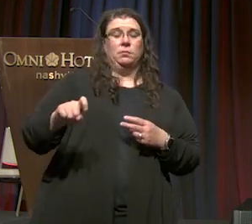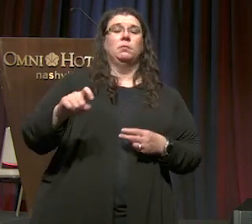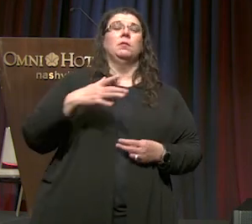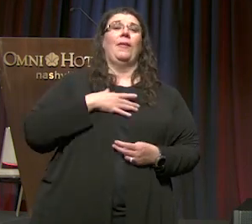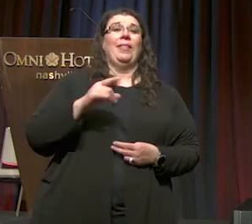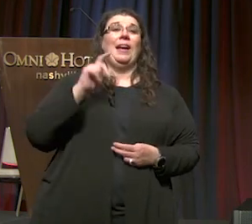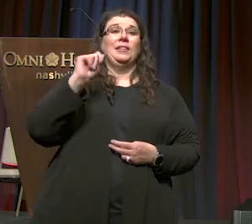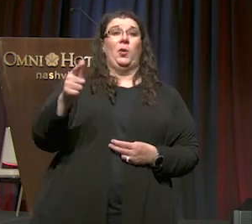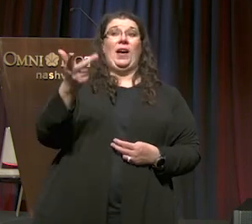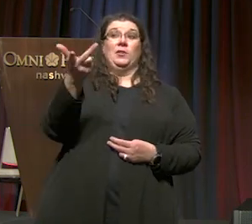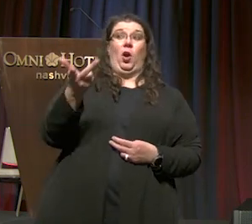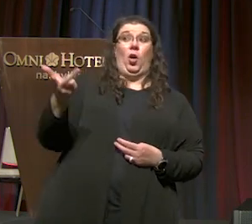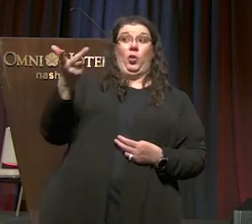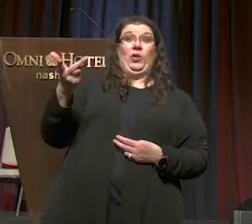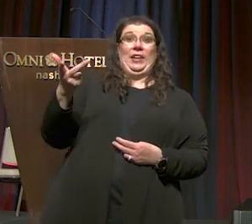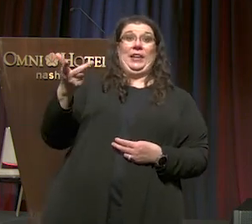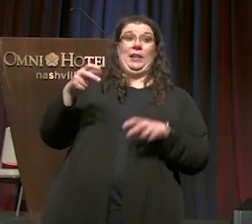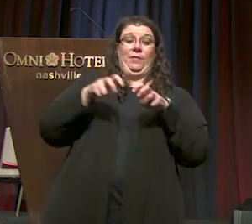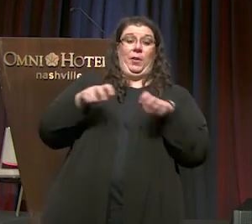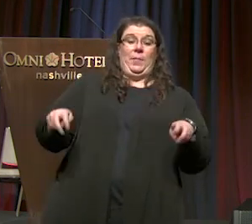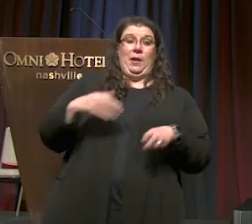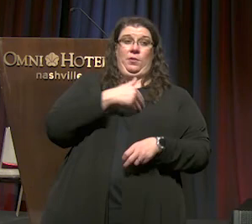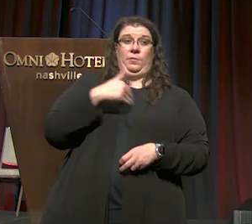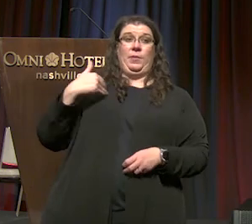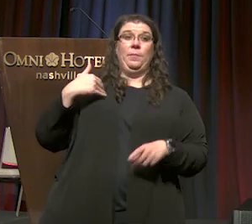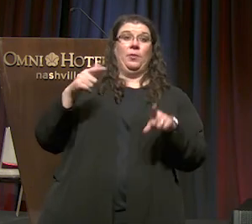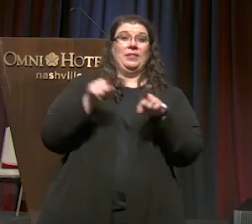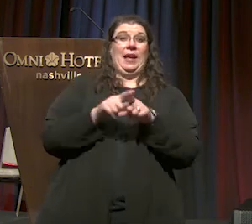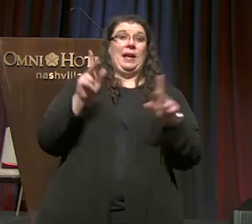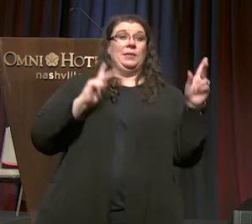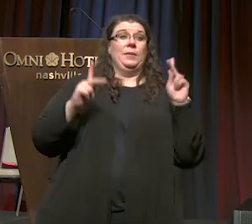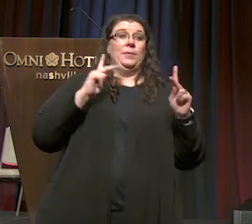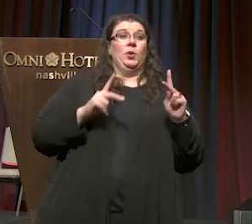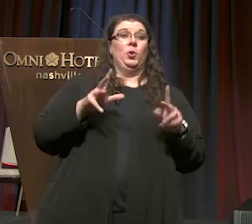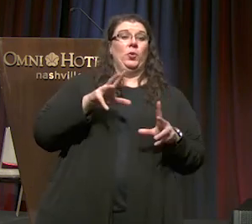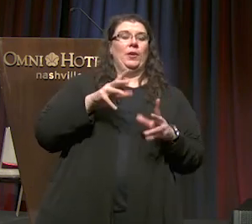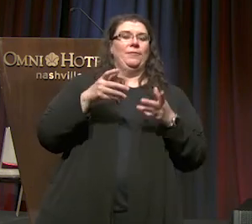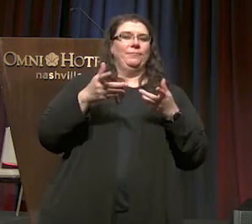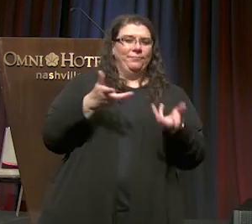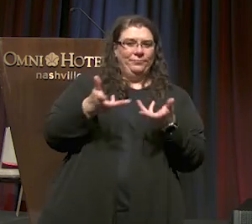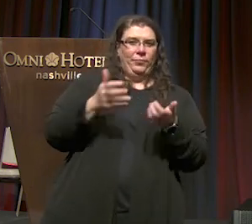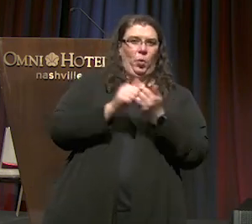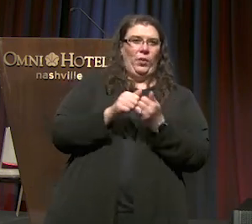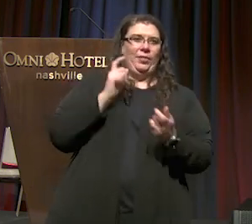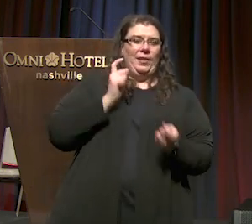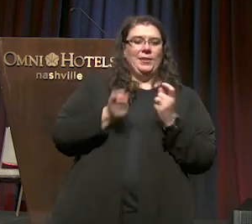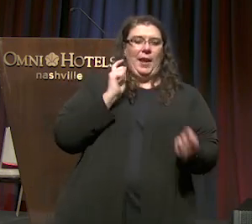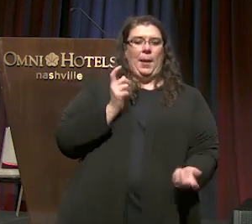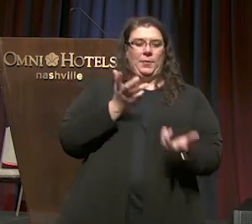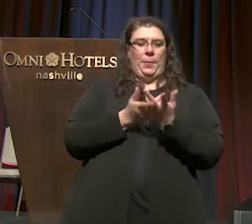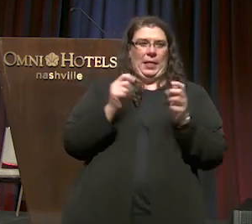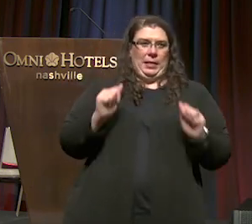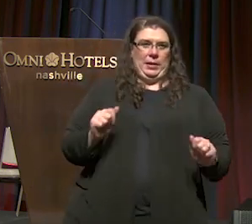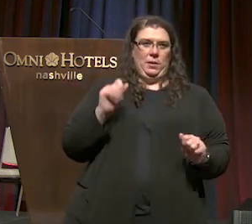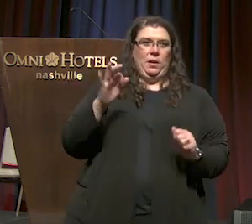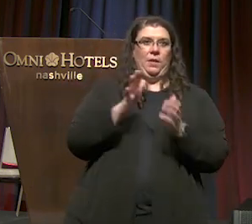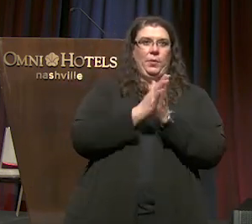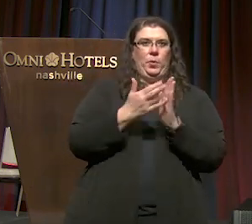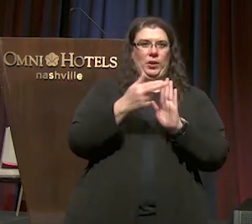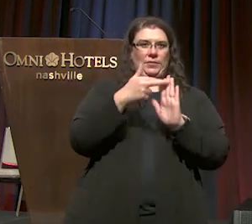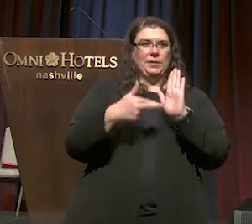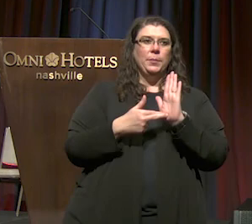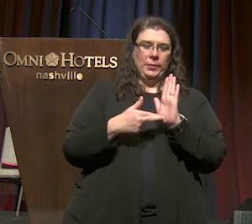all three of the panel members, as persons who have dealt with the adaptability of the Book of